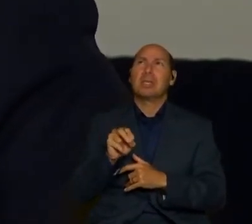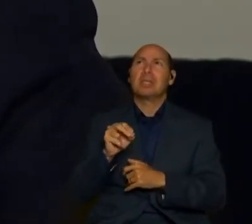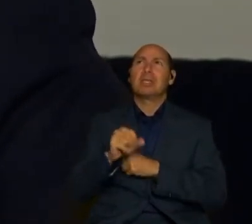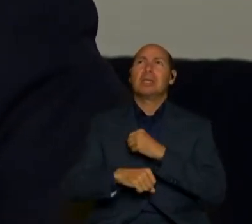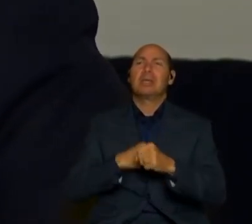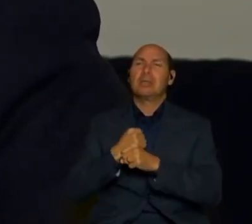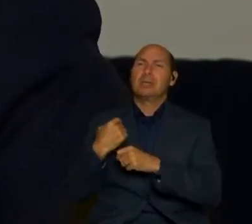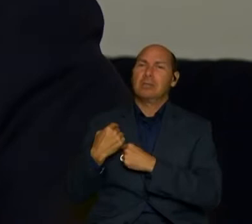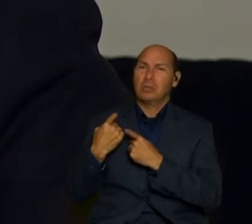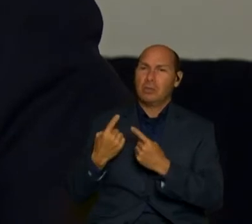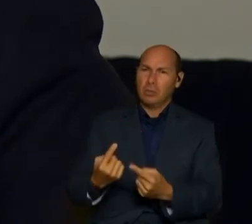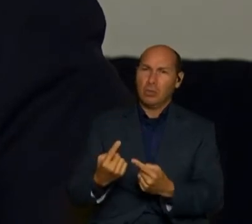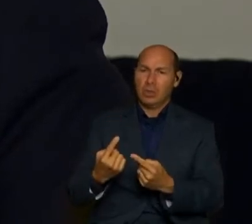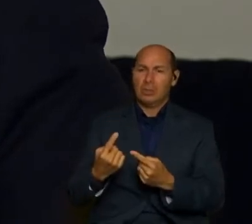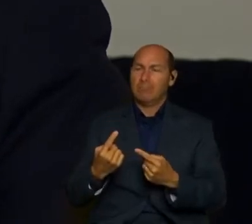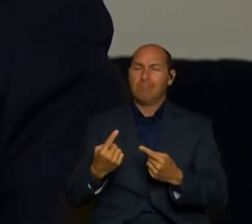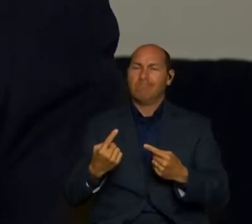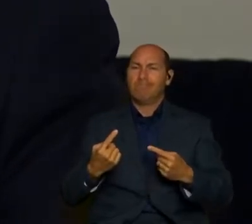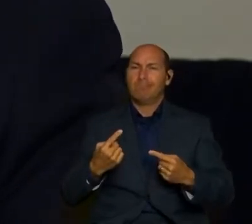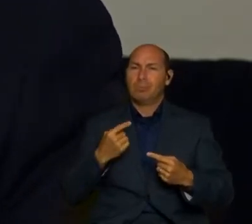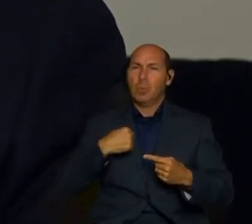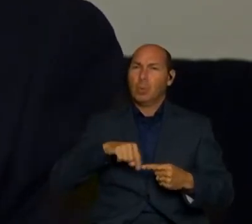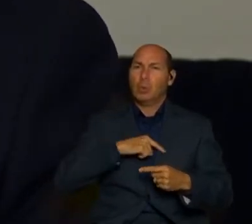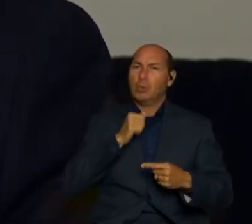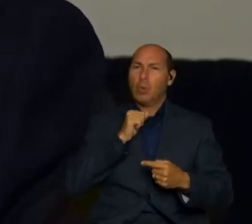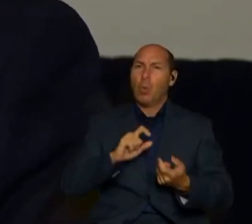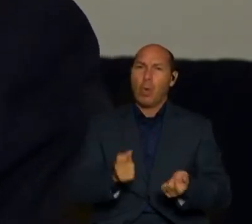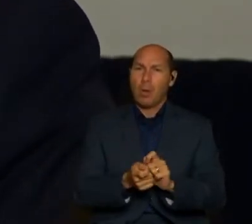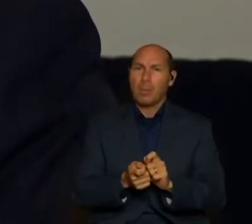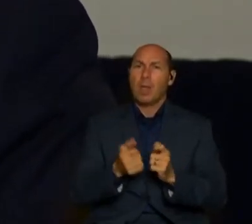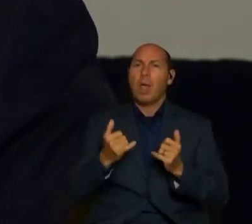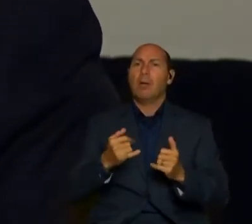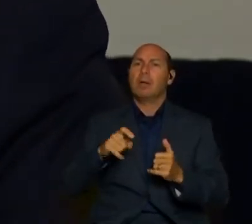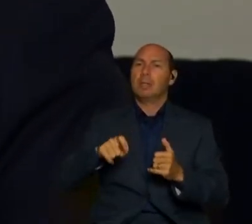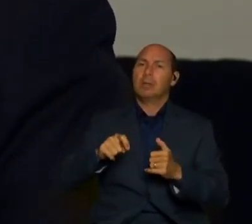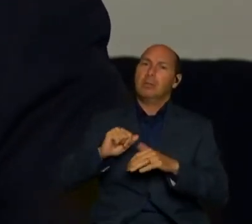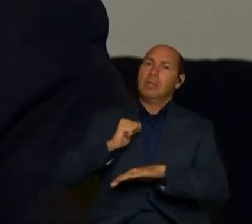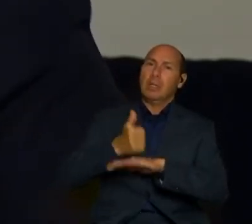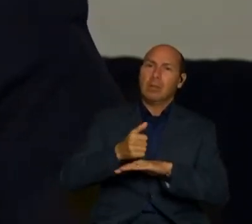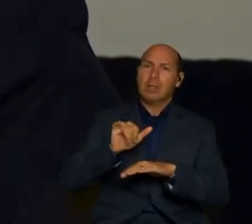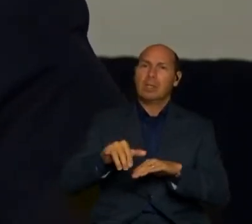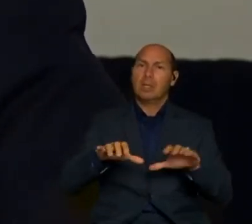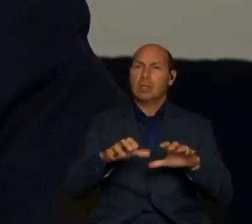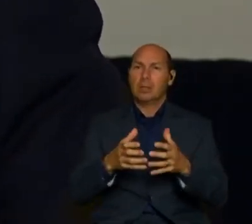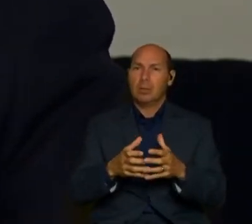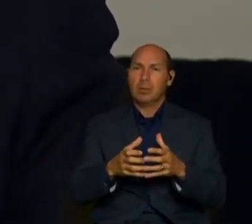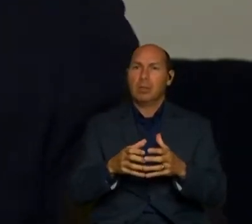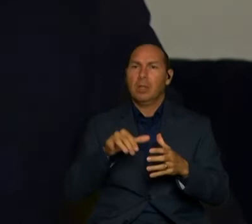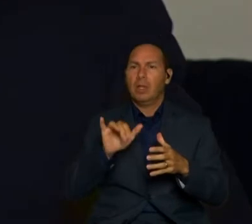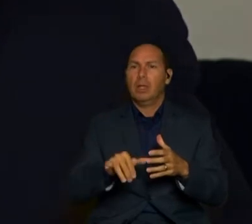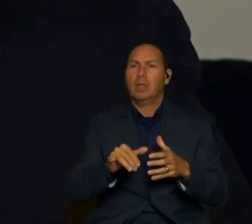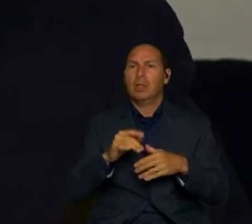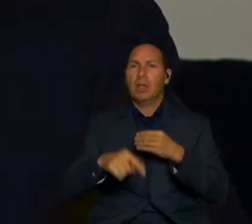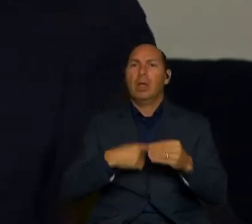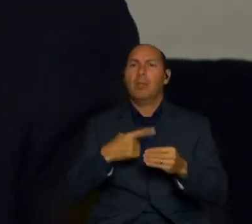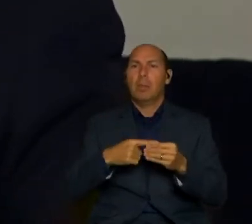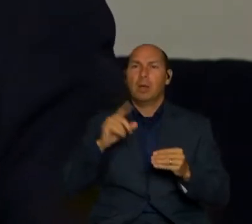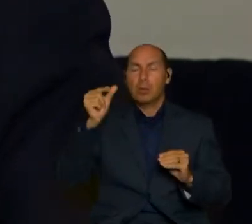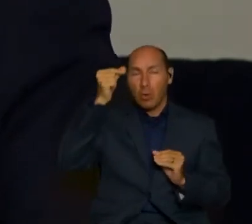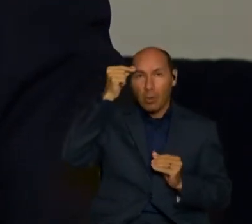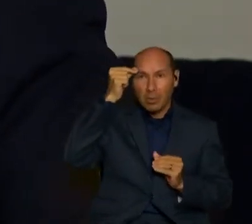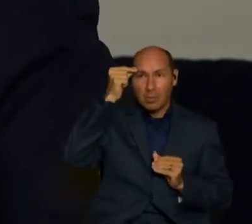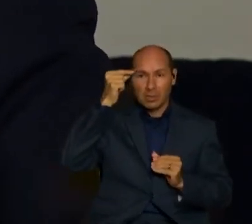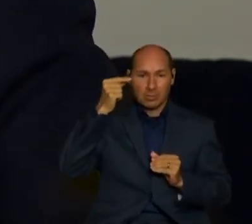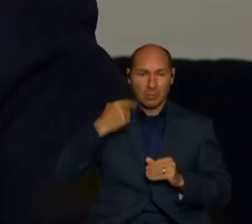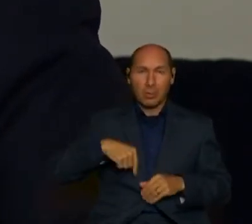to create this unit. We have to provide the government and the people of Puerto Rico, because ultimately, you know, this is really not about government. This is really not about us. This is